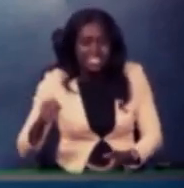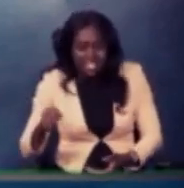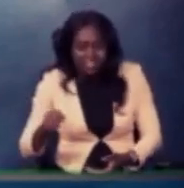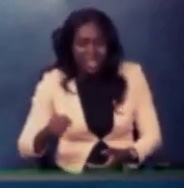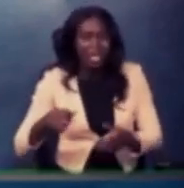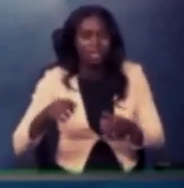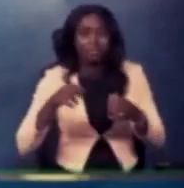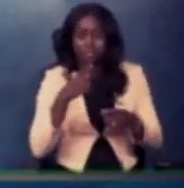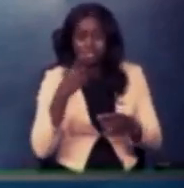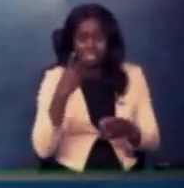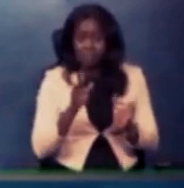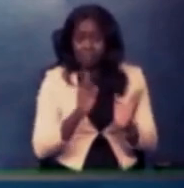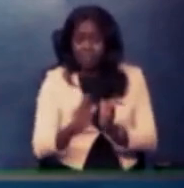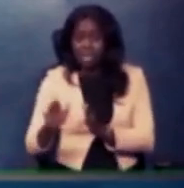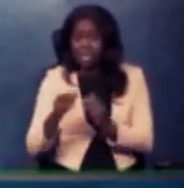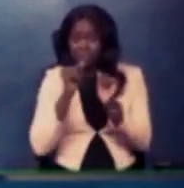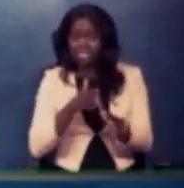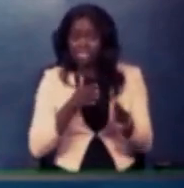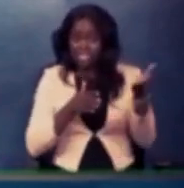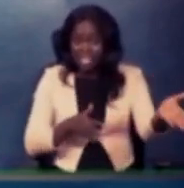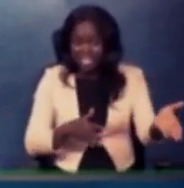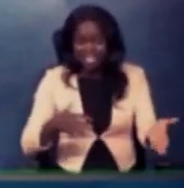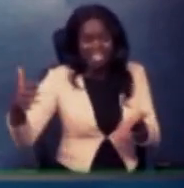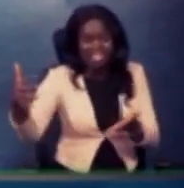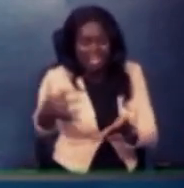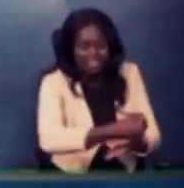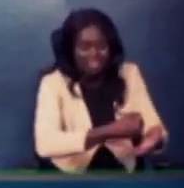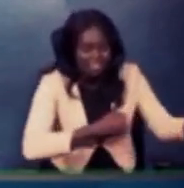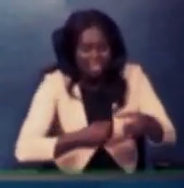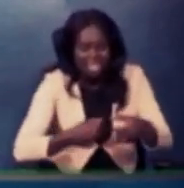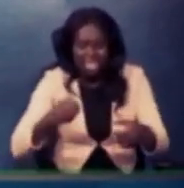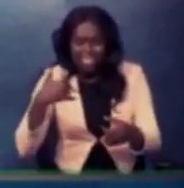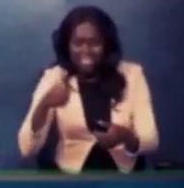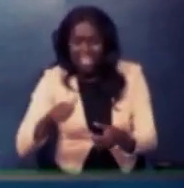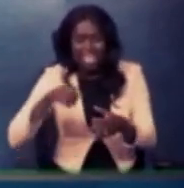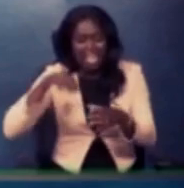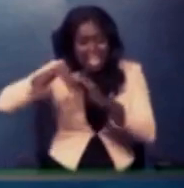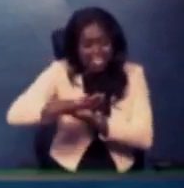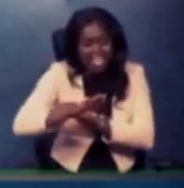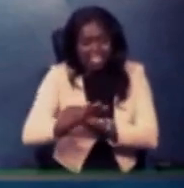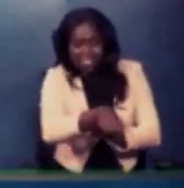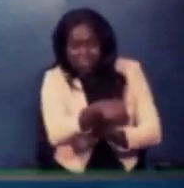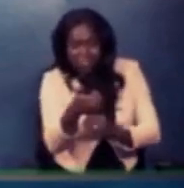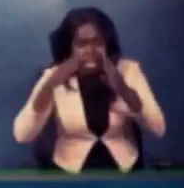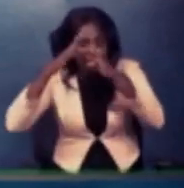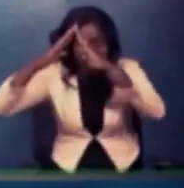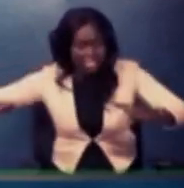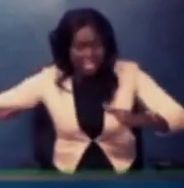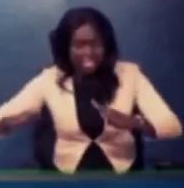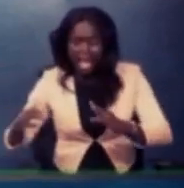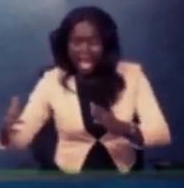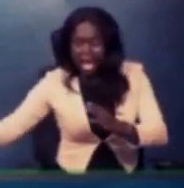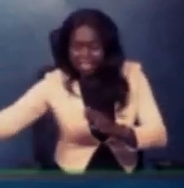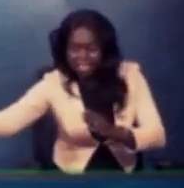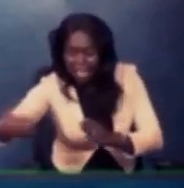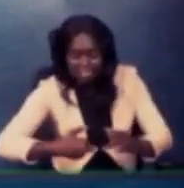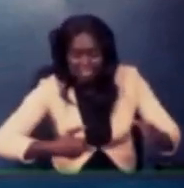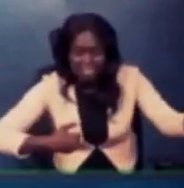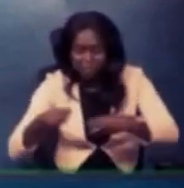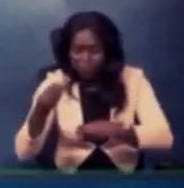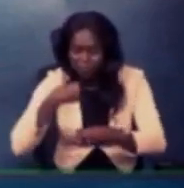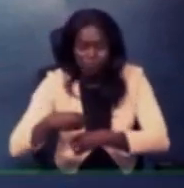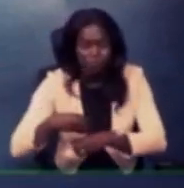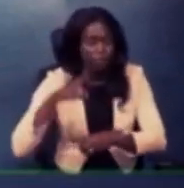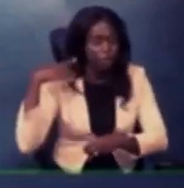and hid it, and came again and entered into another tent and carried. You can imagine what happened, because there was